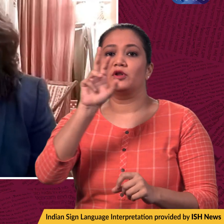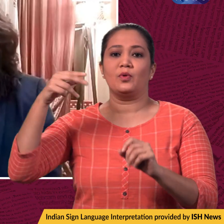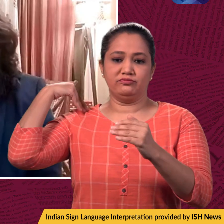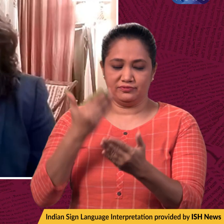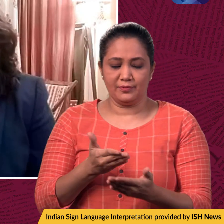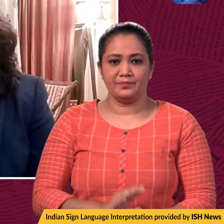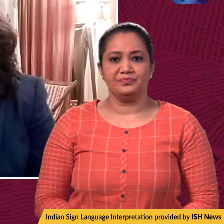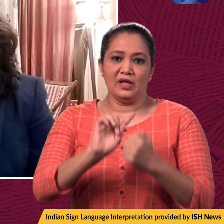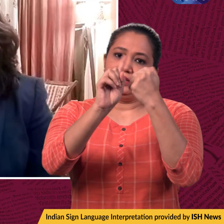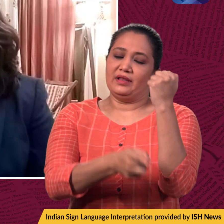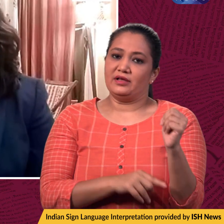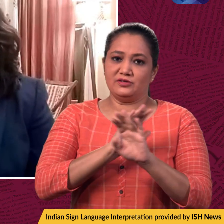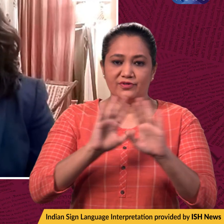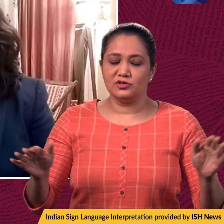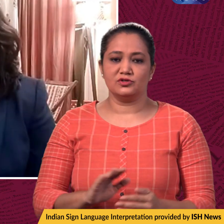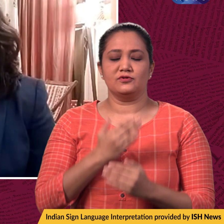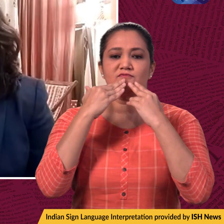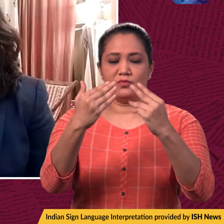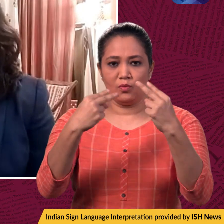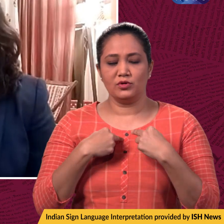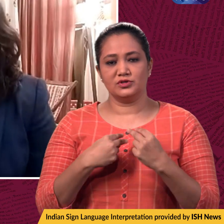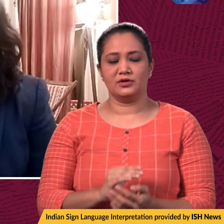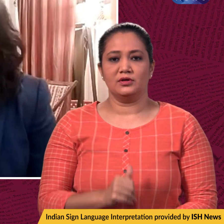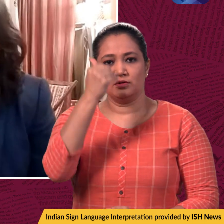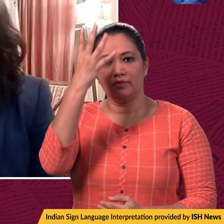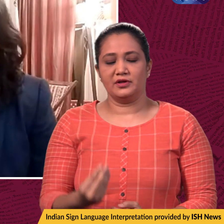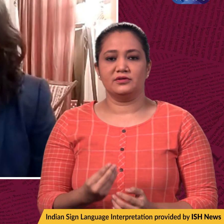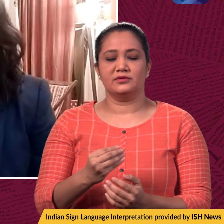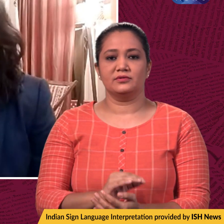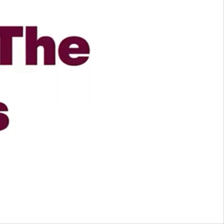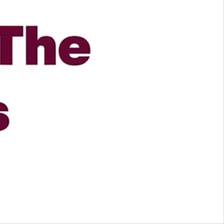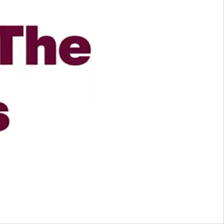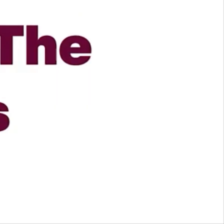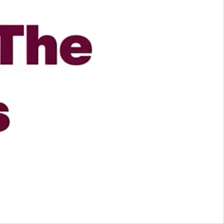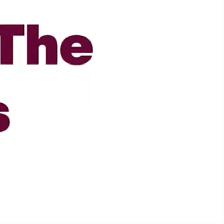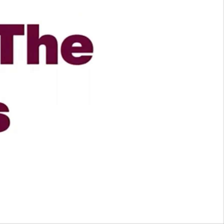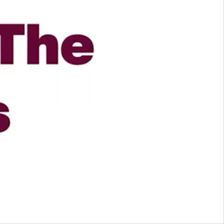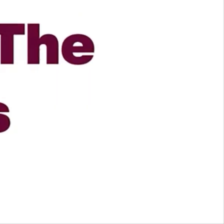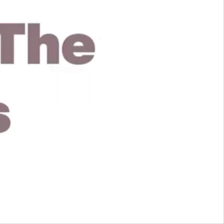2020. That brings us to the end of this bulletin. Thank you so much for watching. Good night.